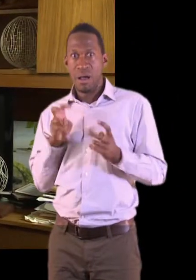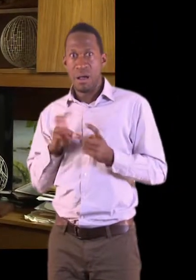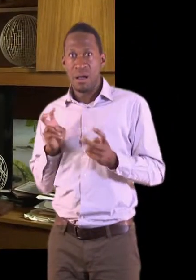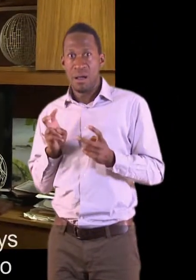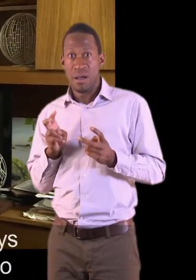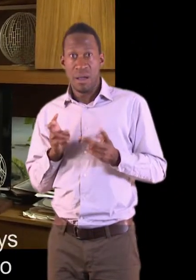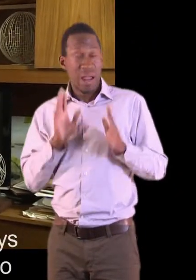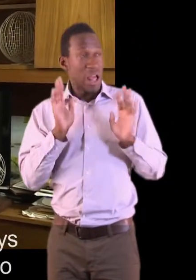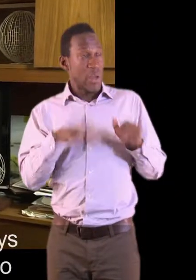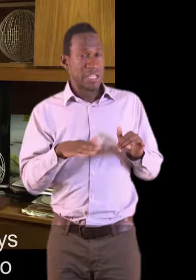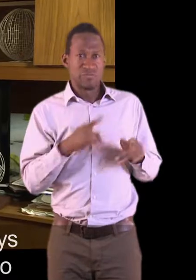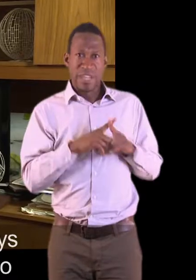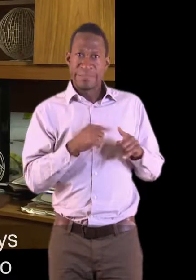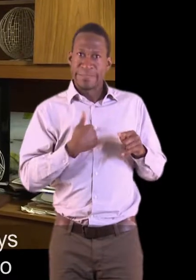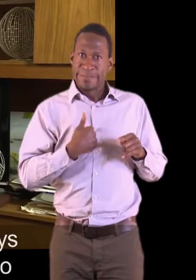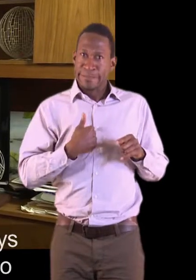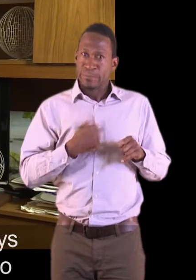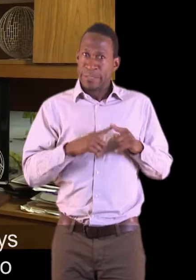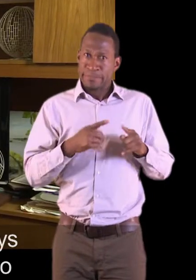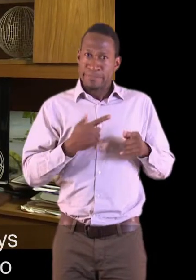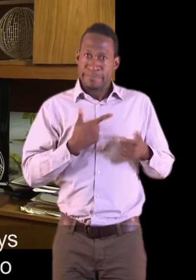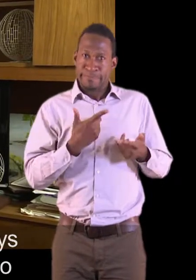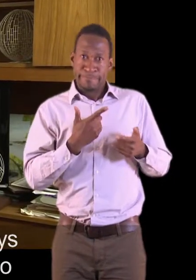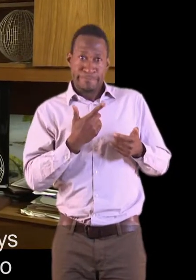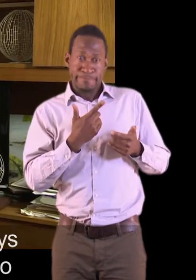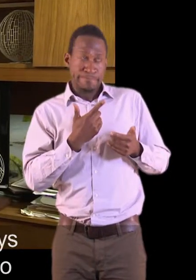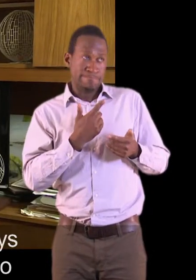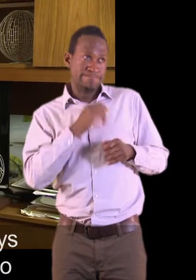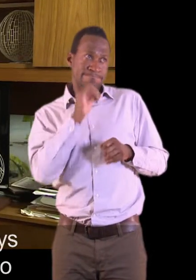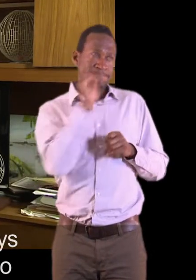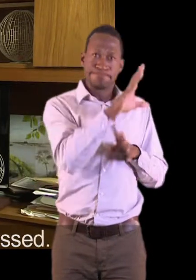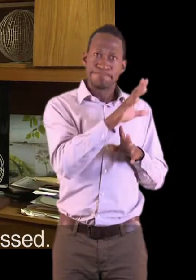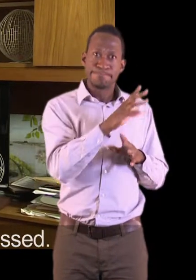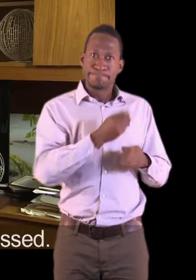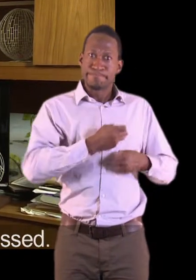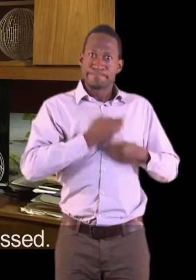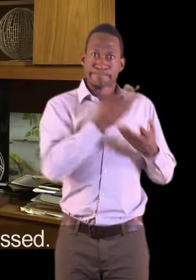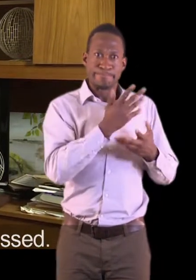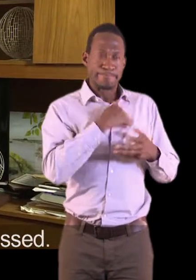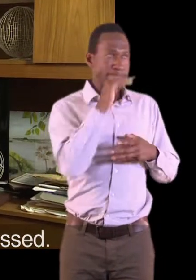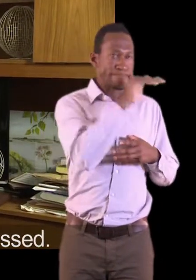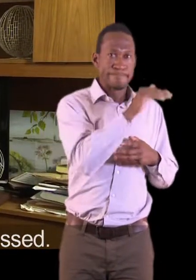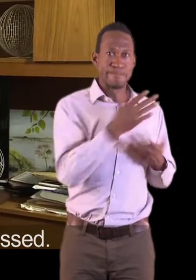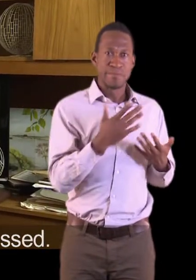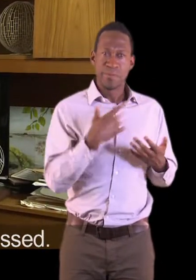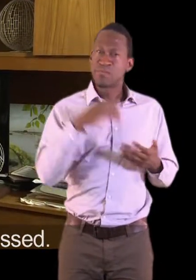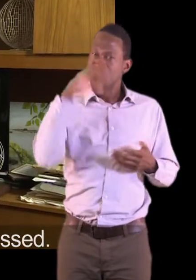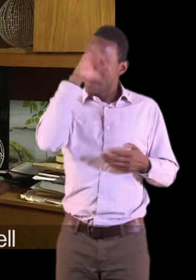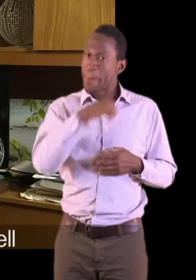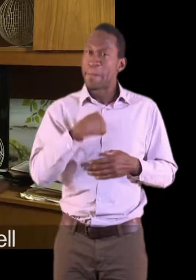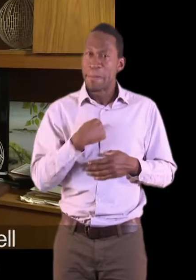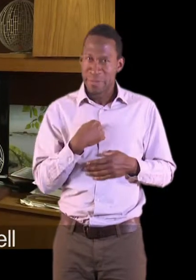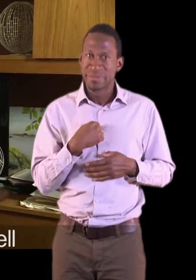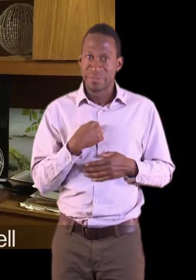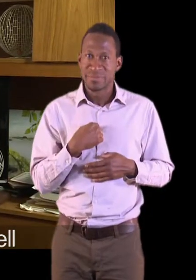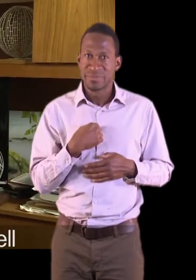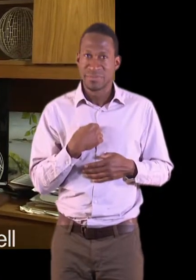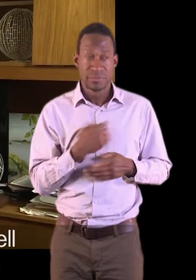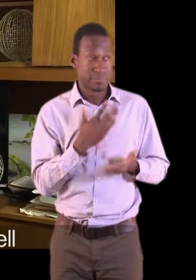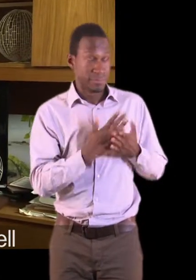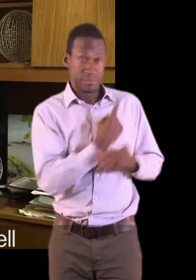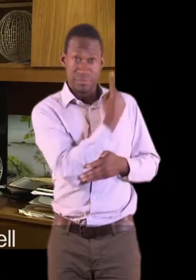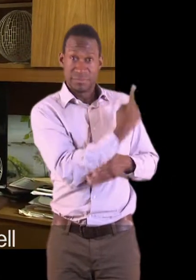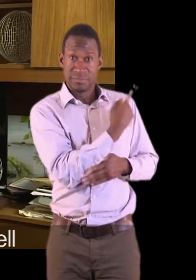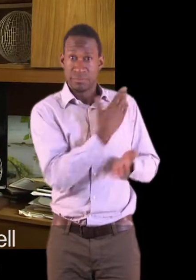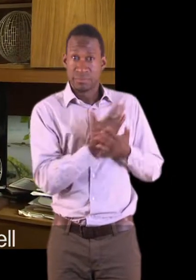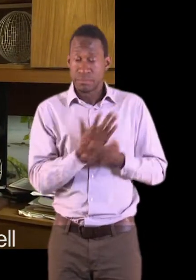let go. I really let go. I'll always remember that. I let go. And he was very embarrassed. He said, yeah, okay,